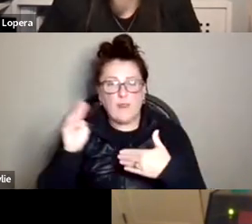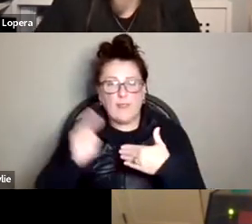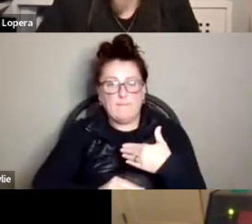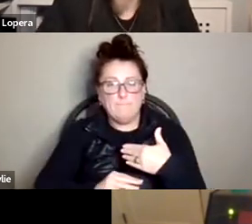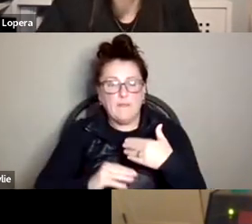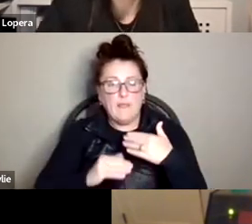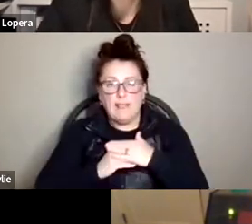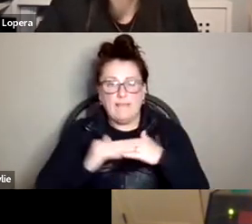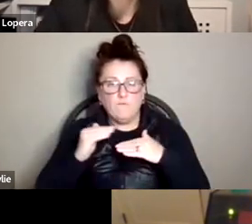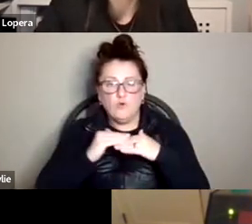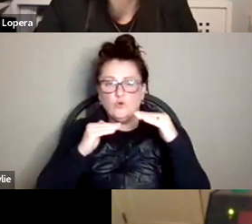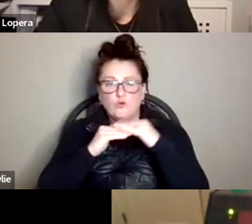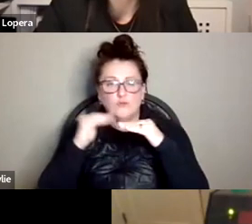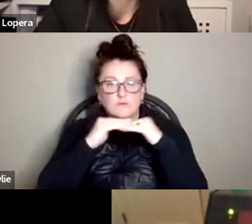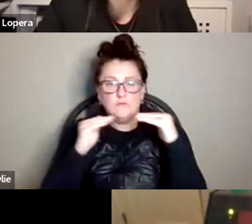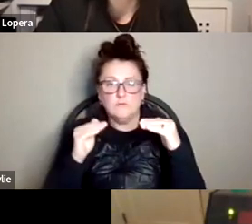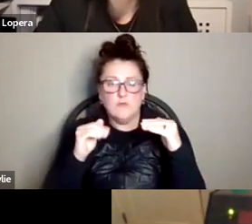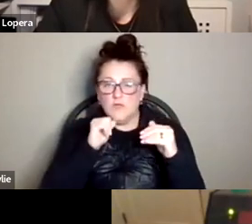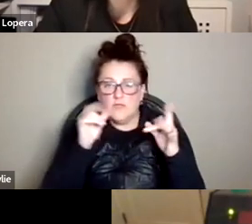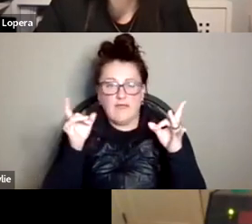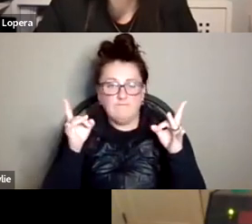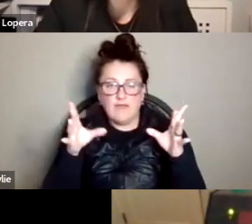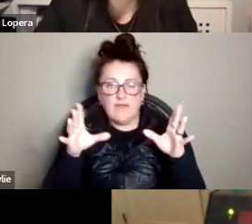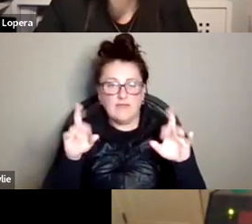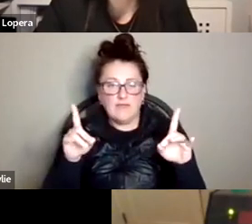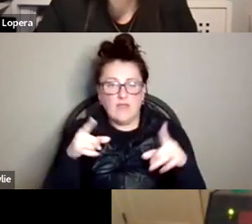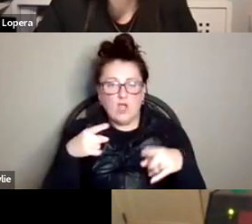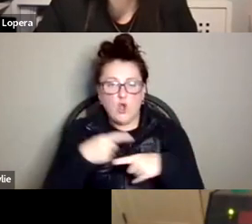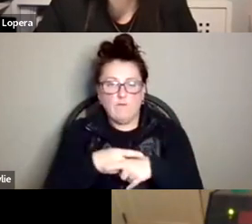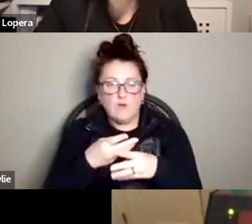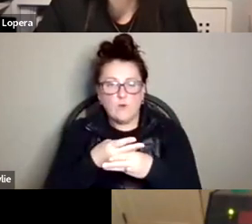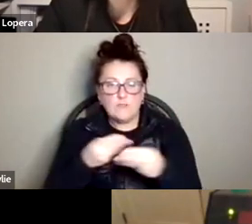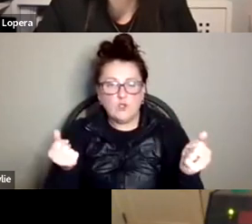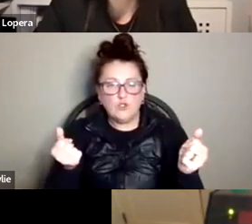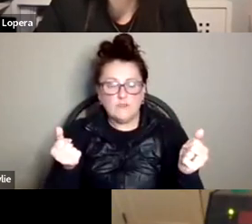of children's education, nonviolence education, conflict resolution,